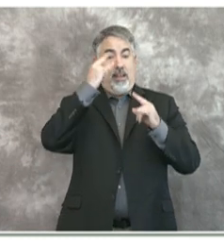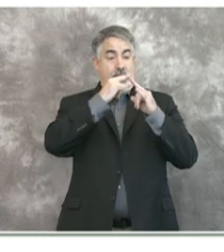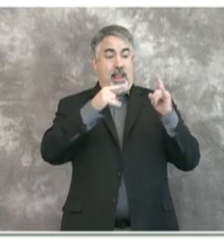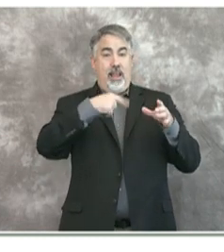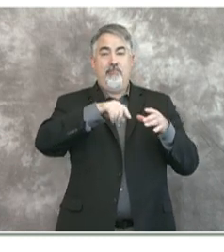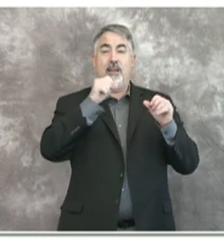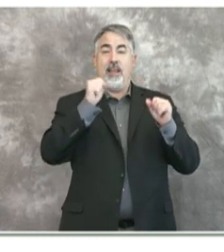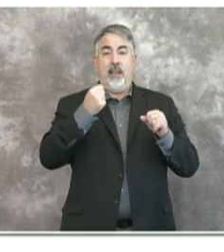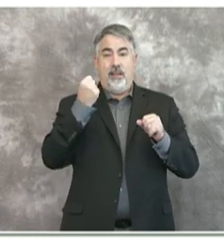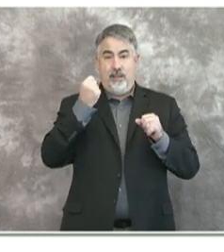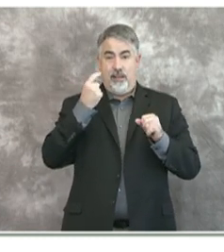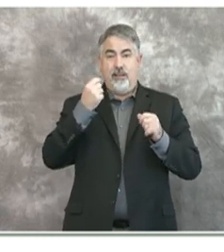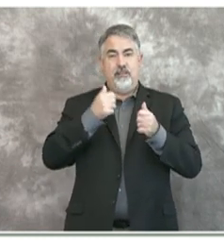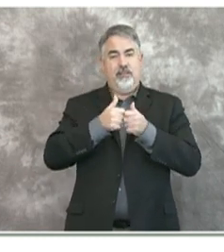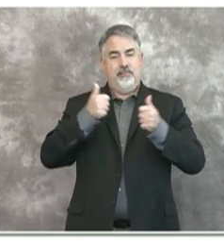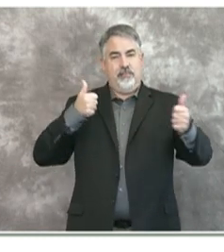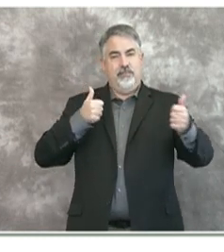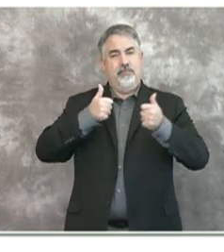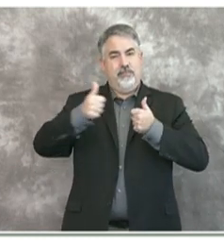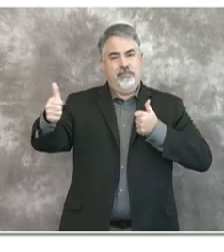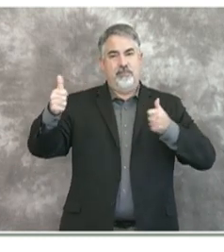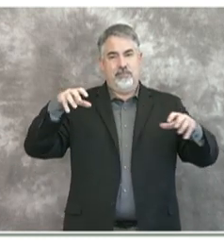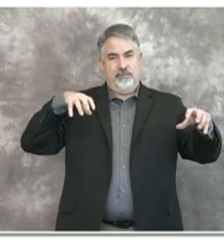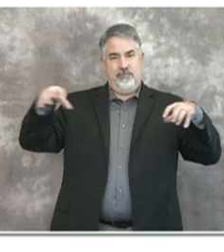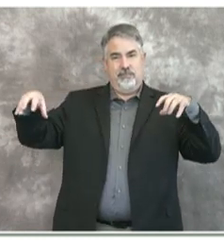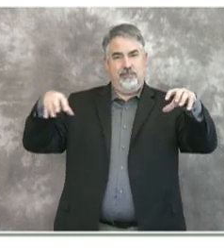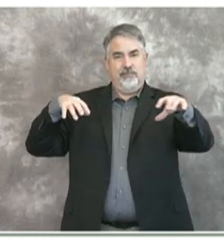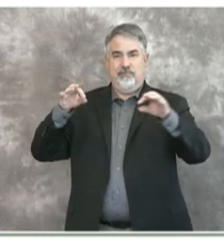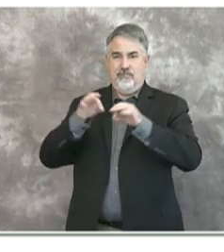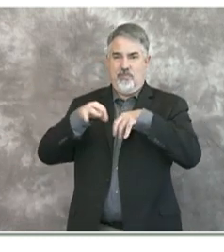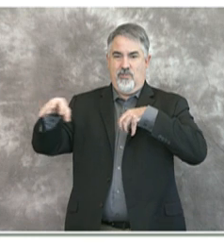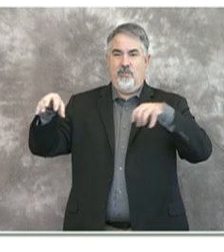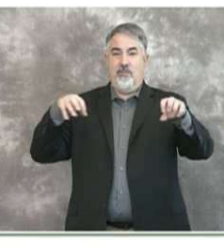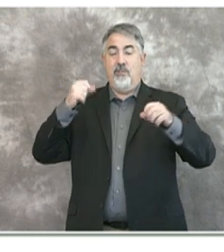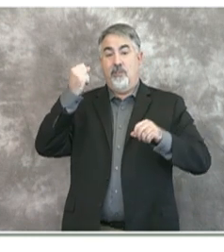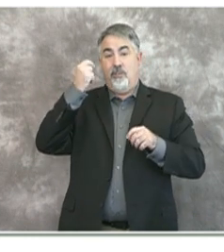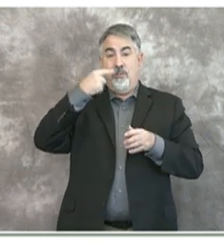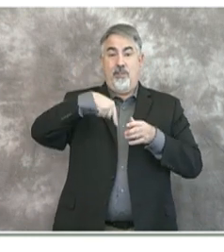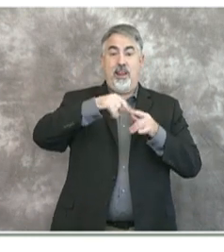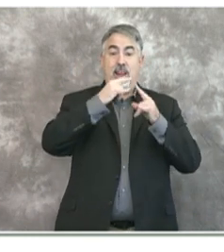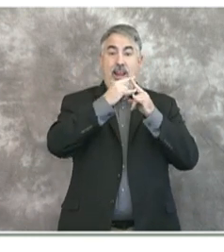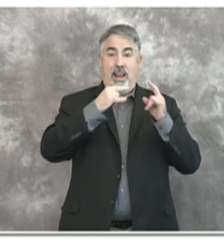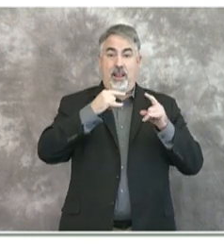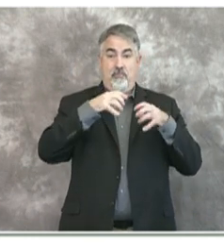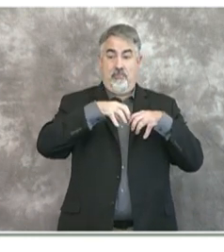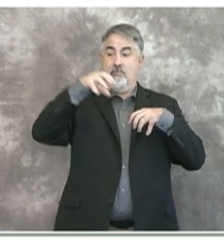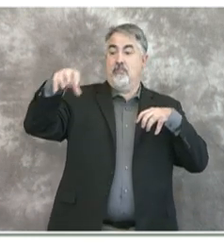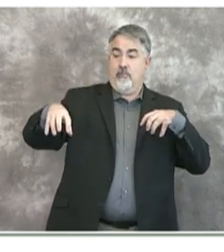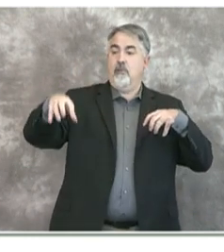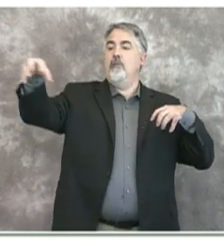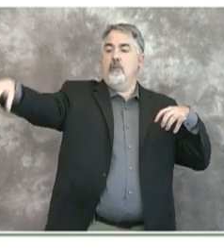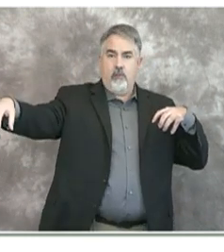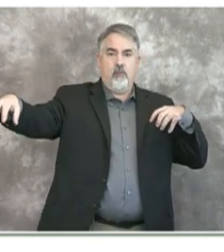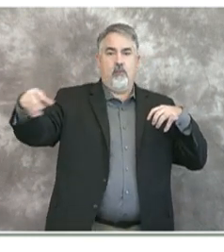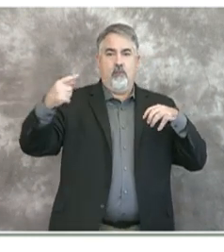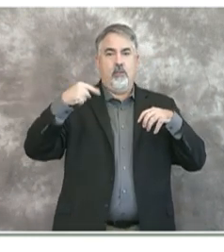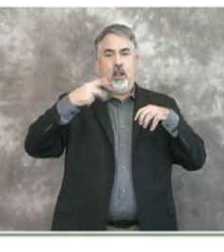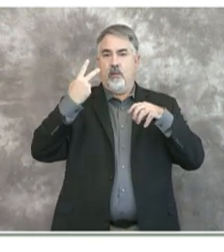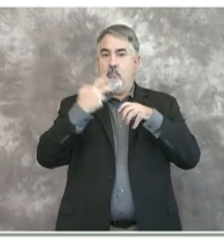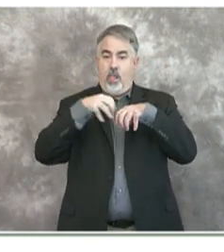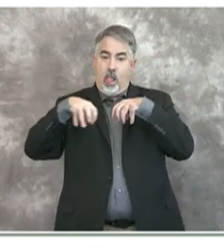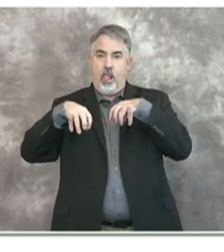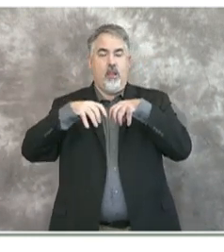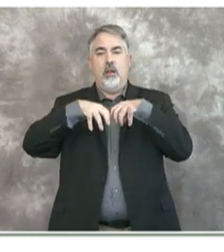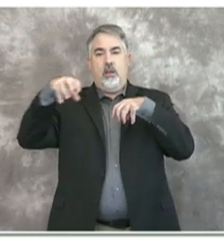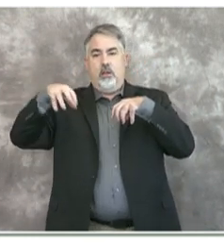separates each occupied campsite. And we are requiring that each campsite is occupied only by members of